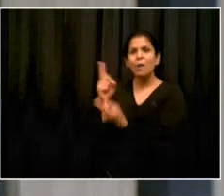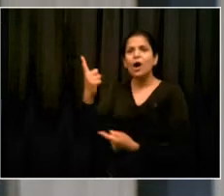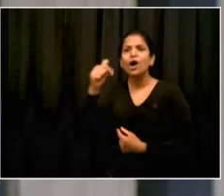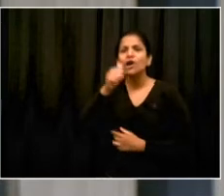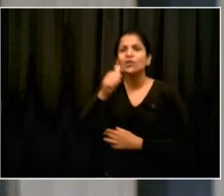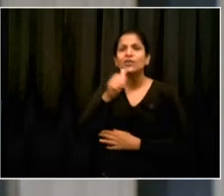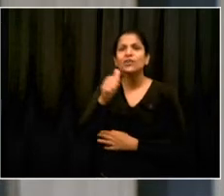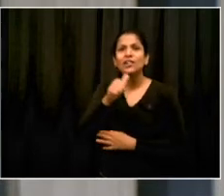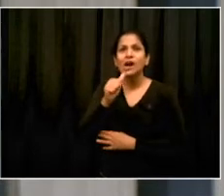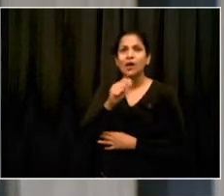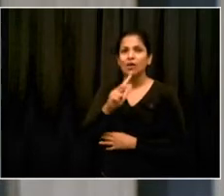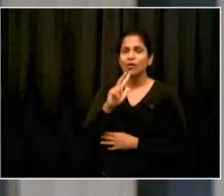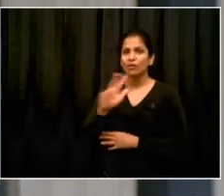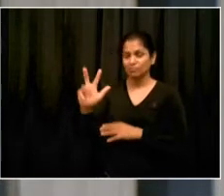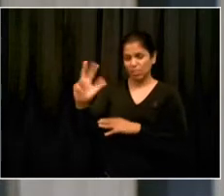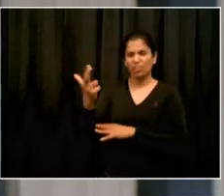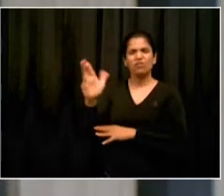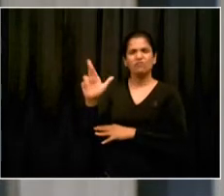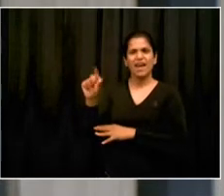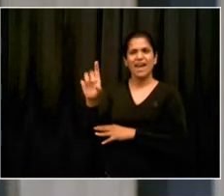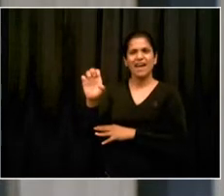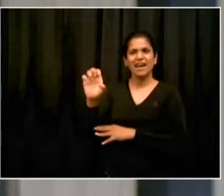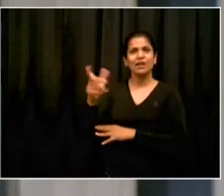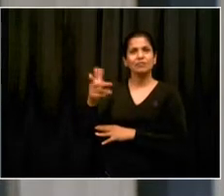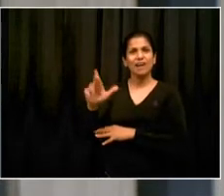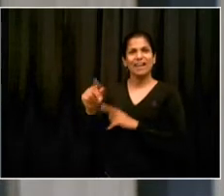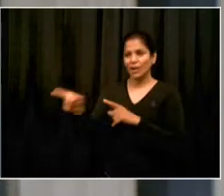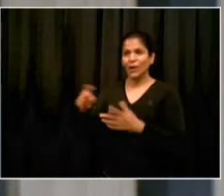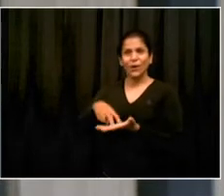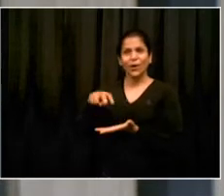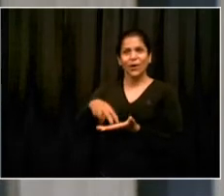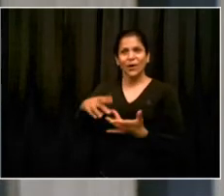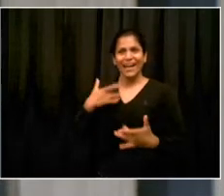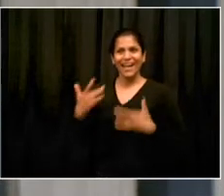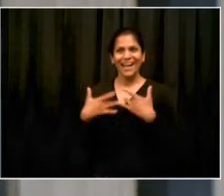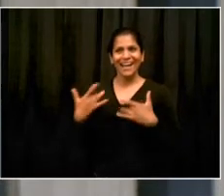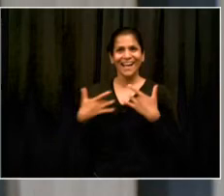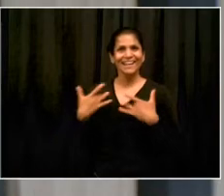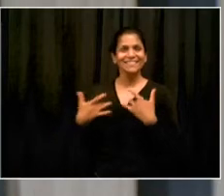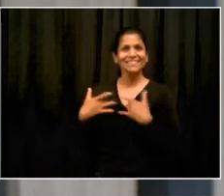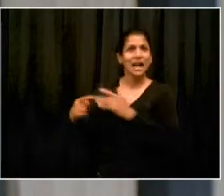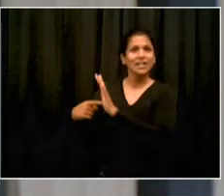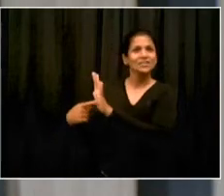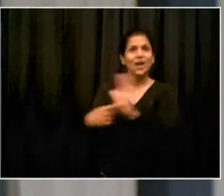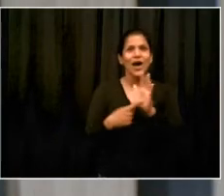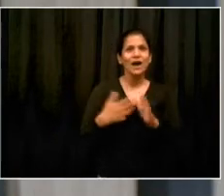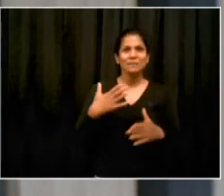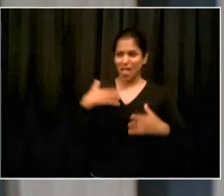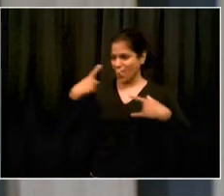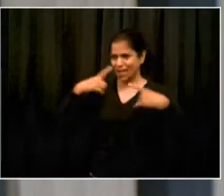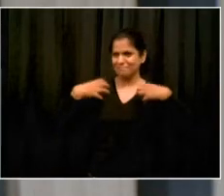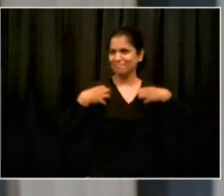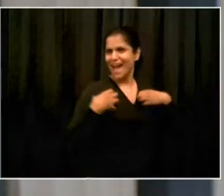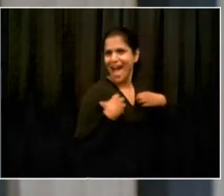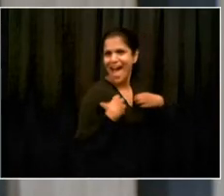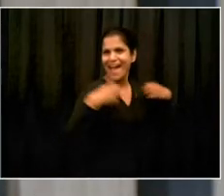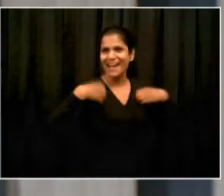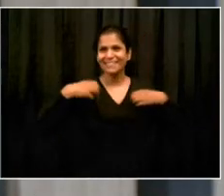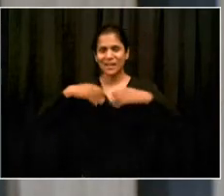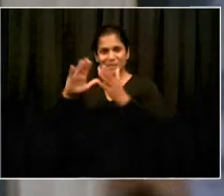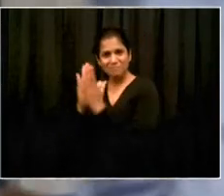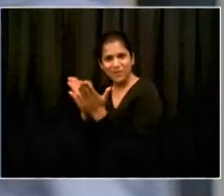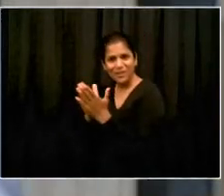to her classroom, and she was showing off all of her stuff that she had brought. And as she left to go to her